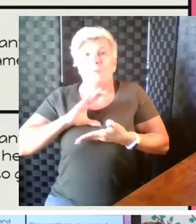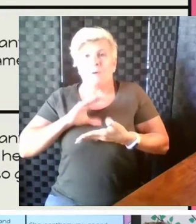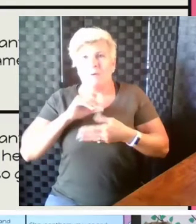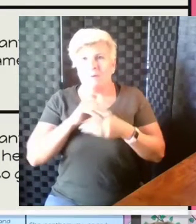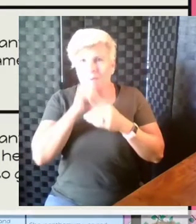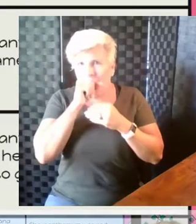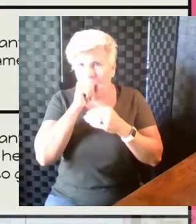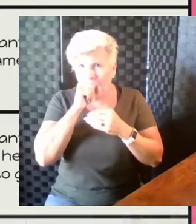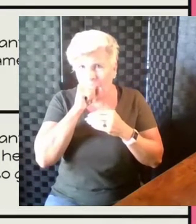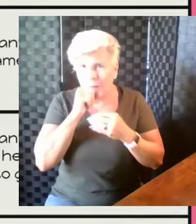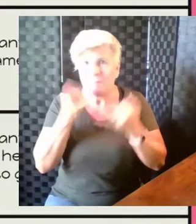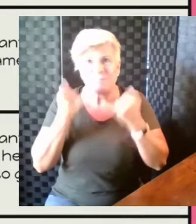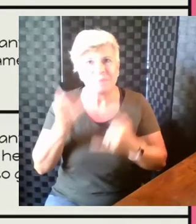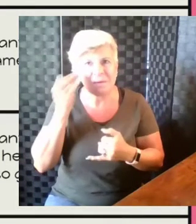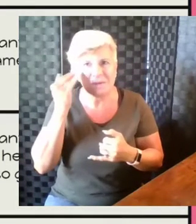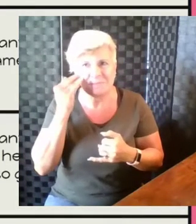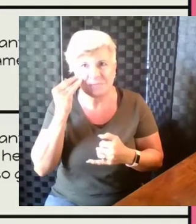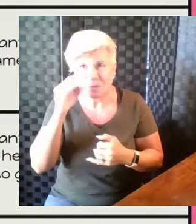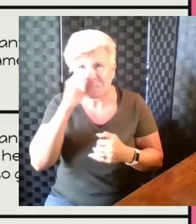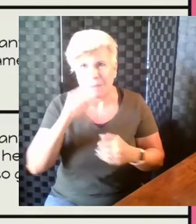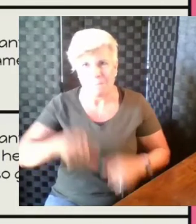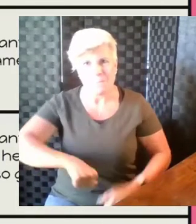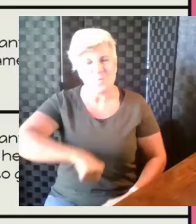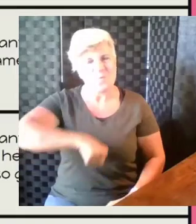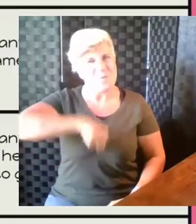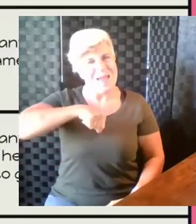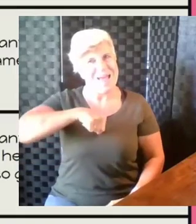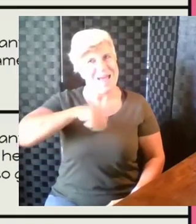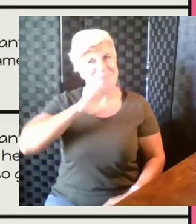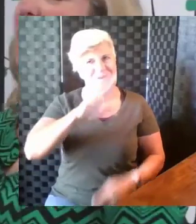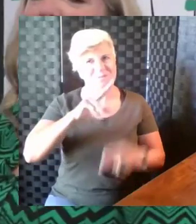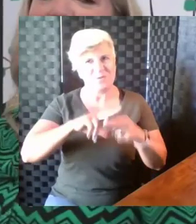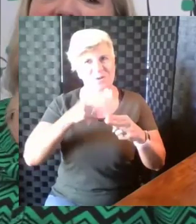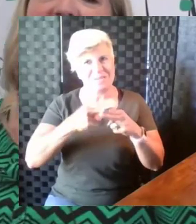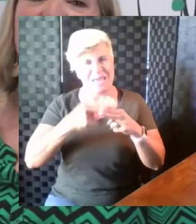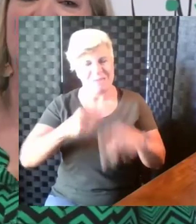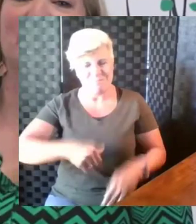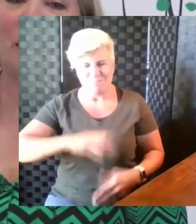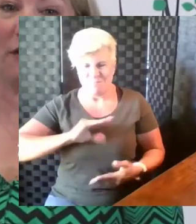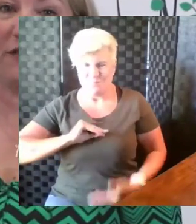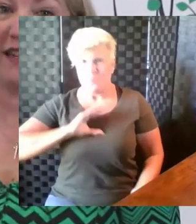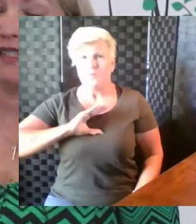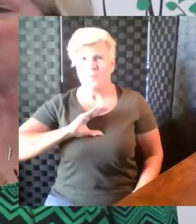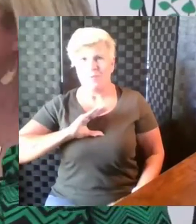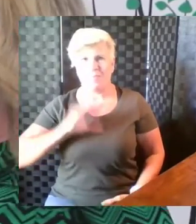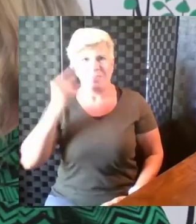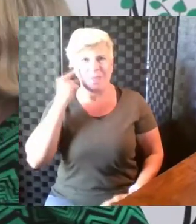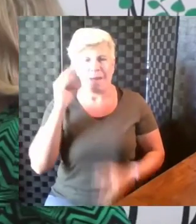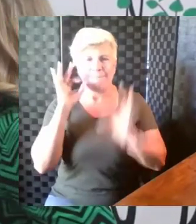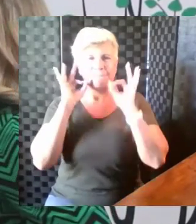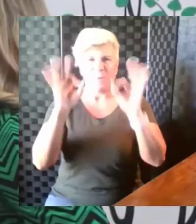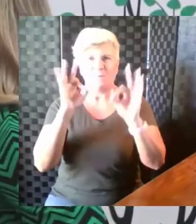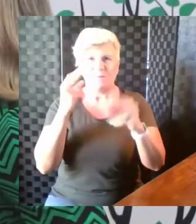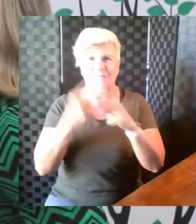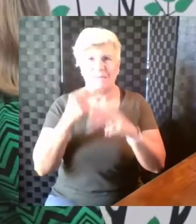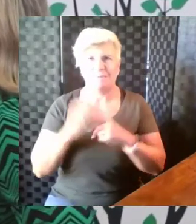now I know that Chrysanthemum was proud of her name and thought it was perfect.